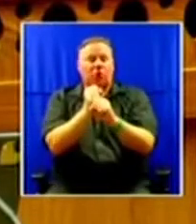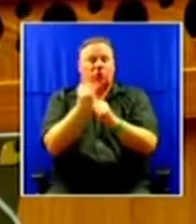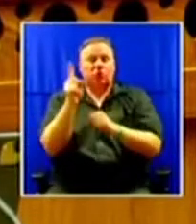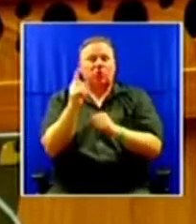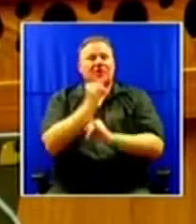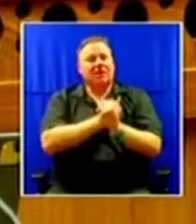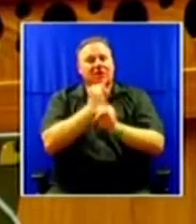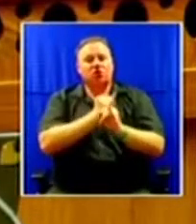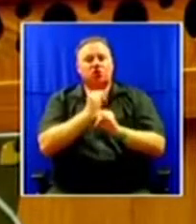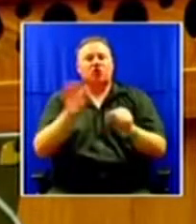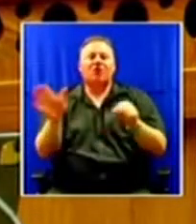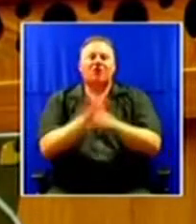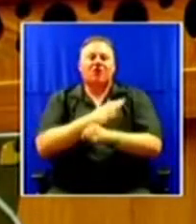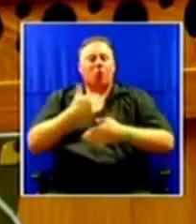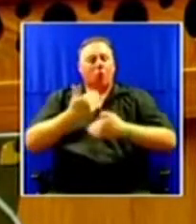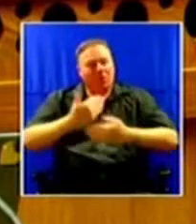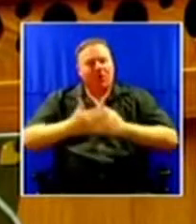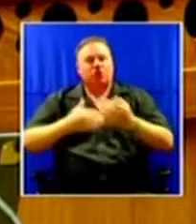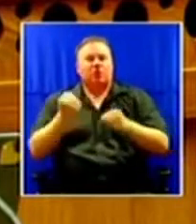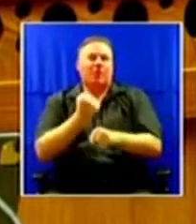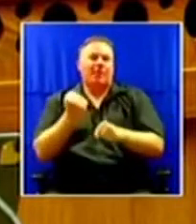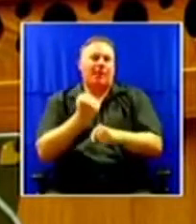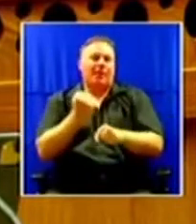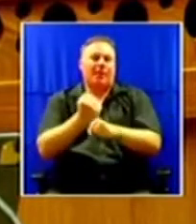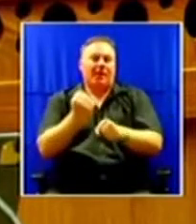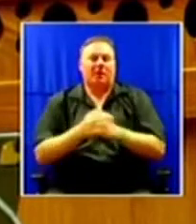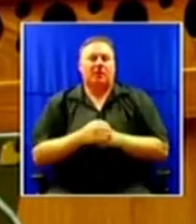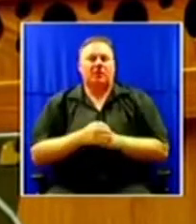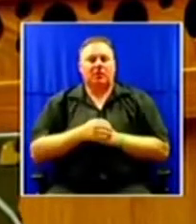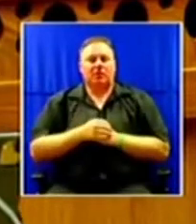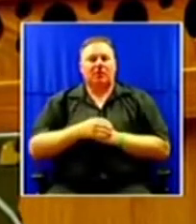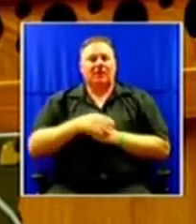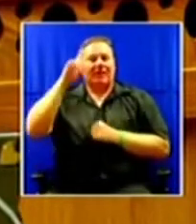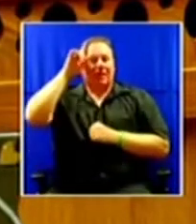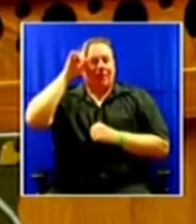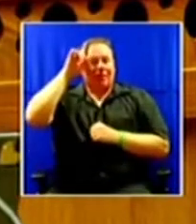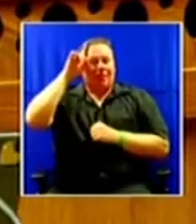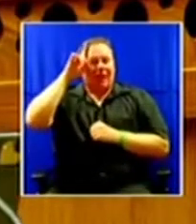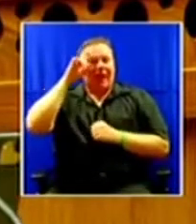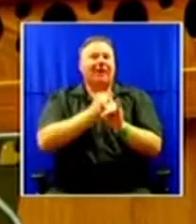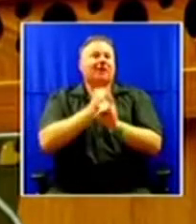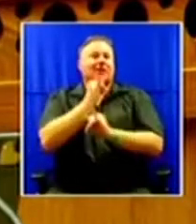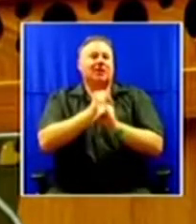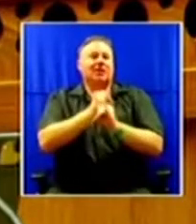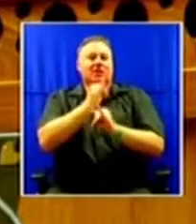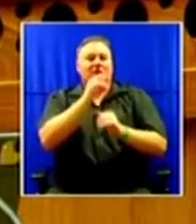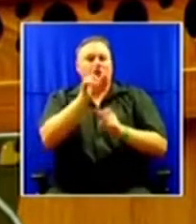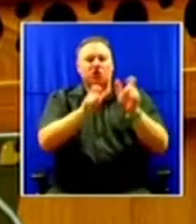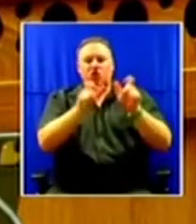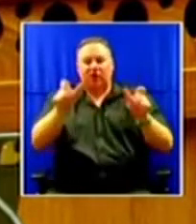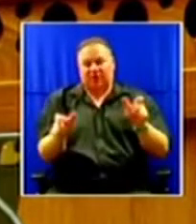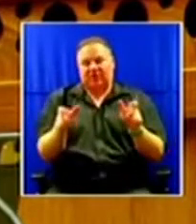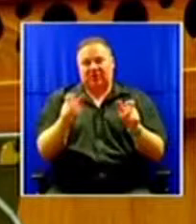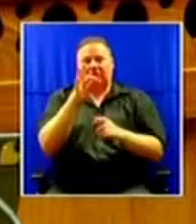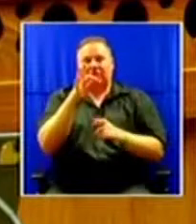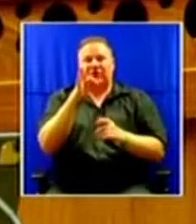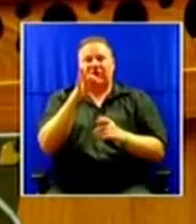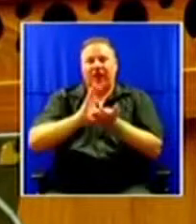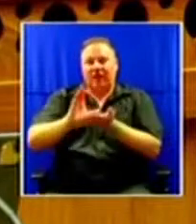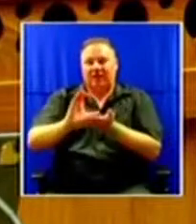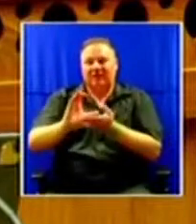production, implementing the Black Industrialist Fund, and working on a new platform